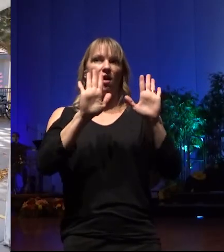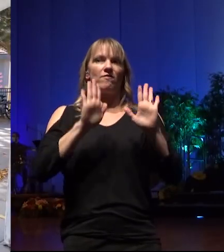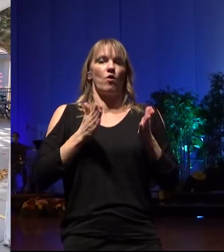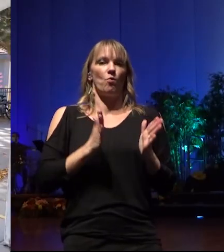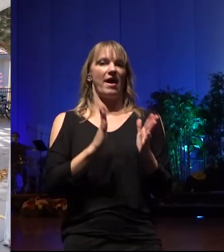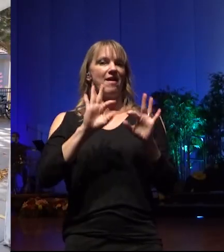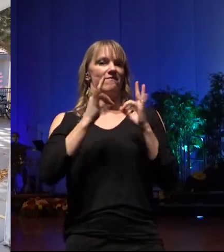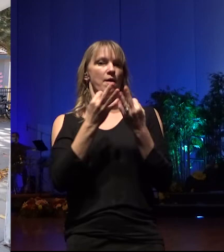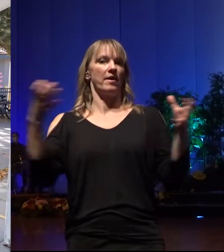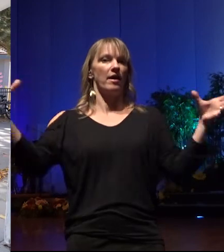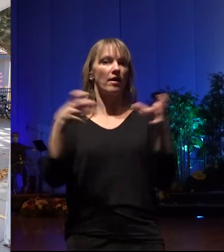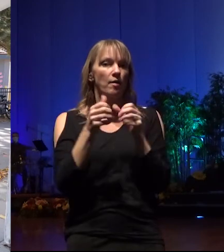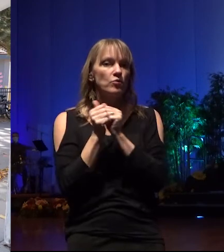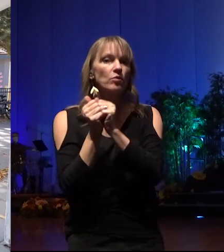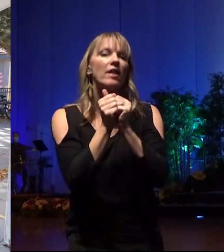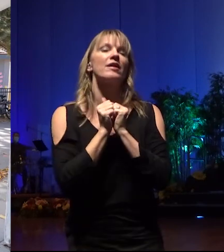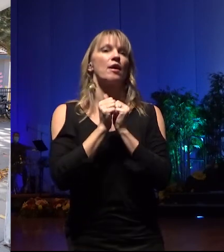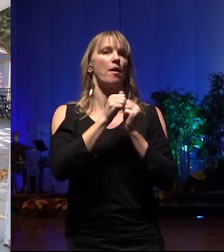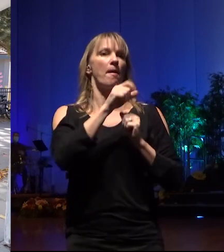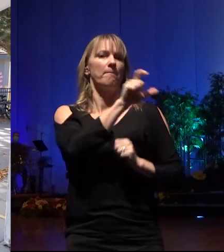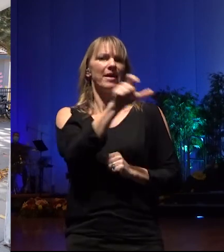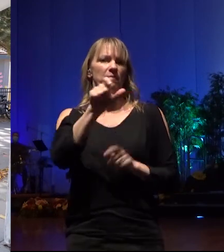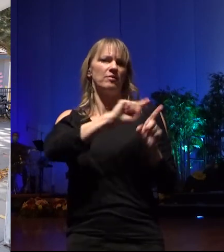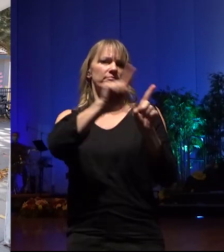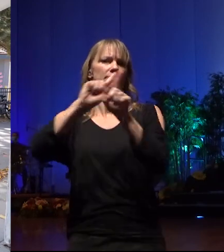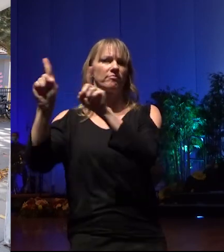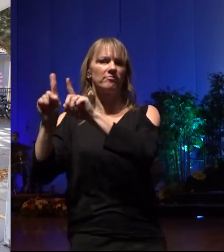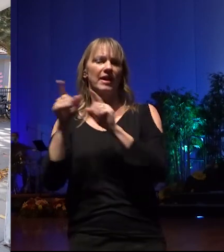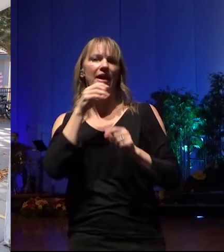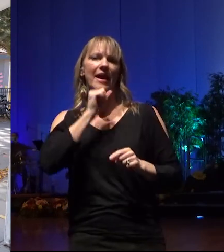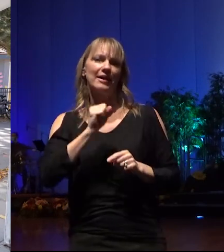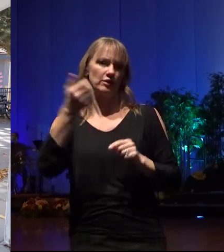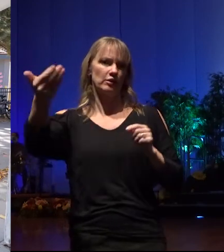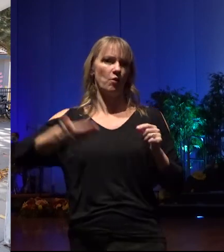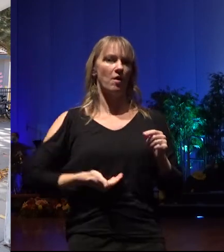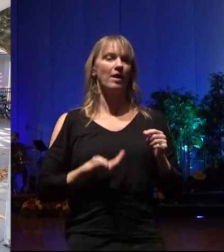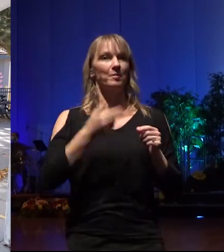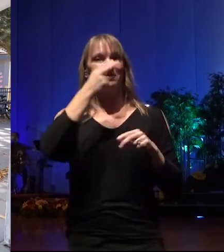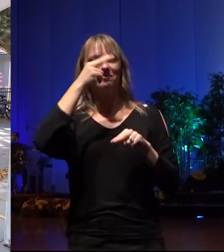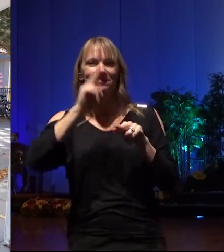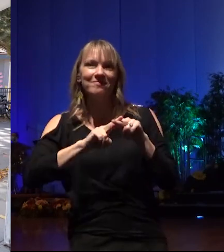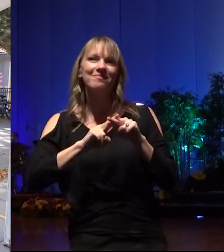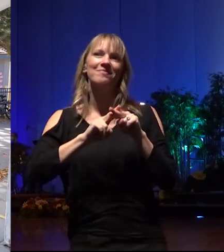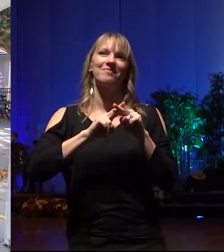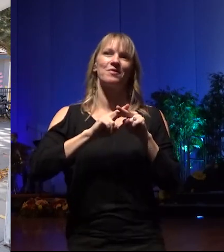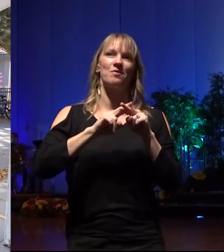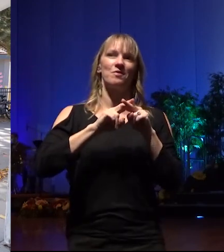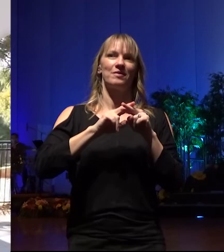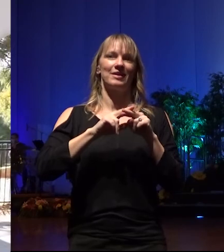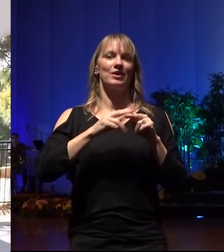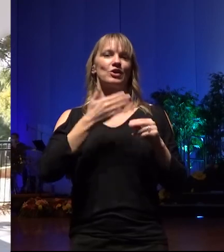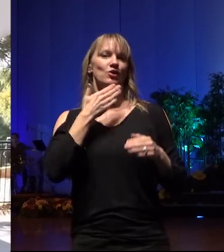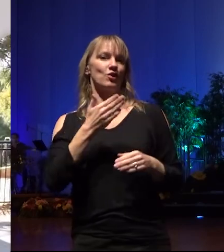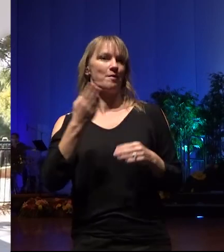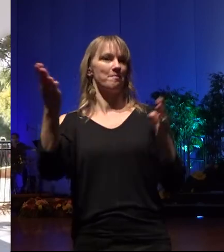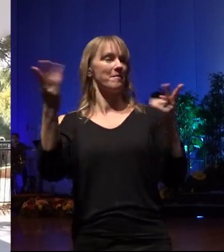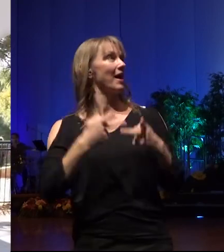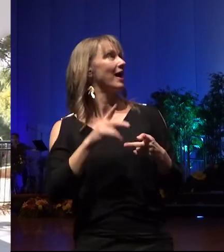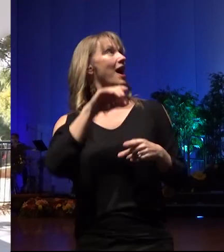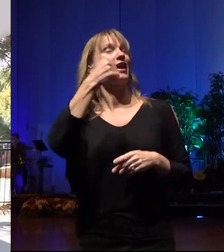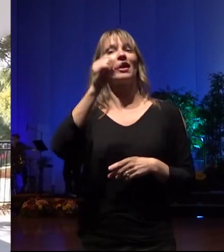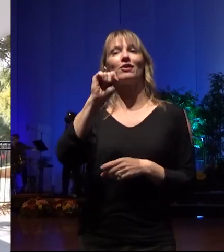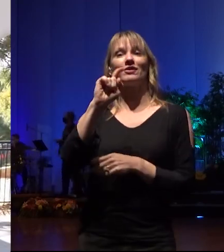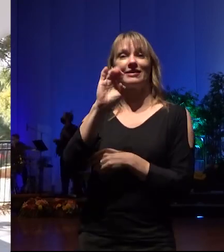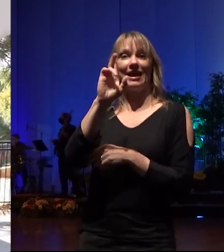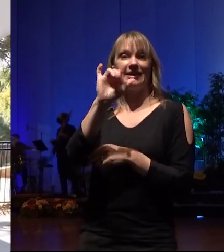the family together, and families and people of all ages are welcome on Youth Sunday. It's fun. Good to have everybody back. Here's another Stacy.